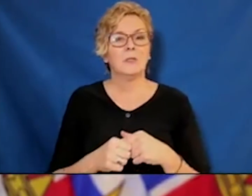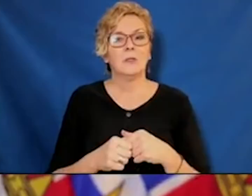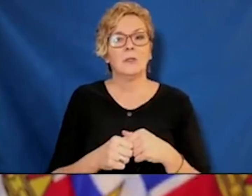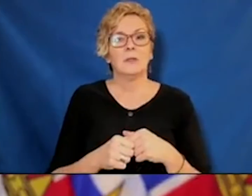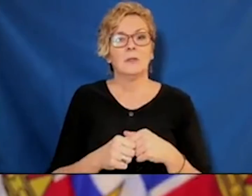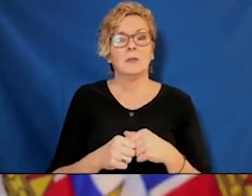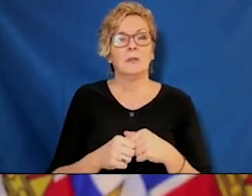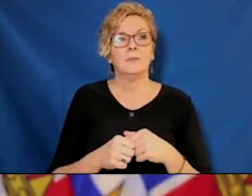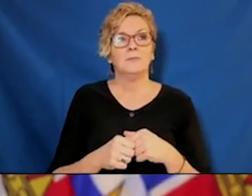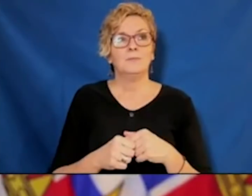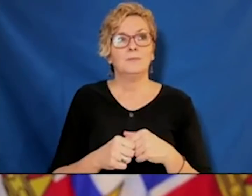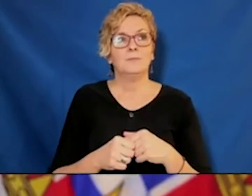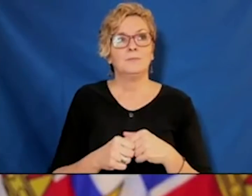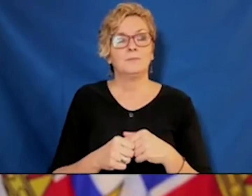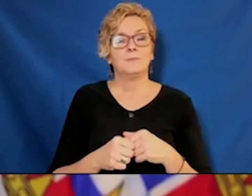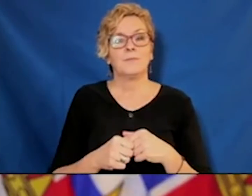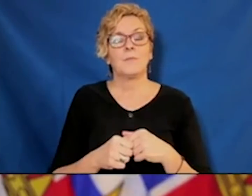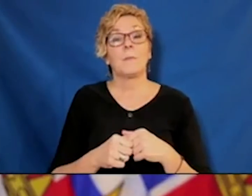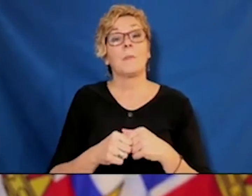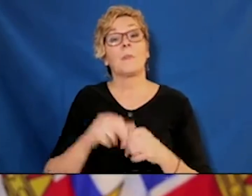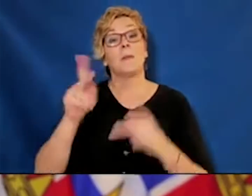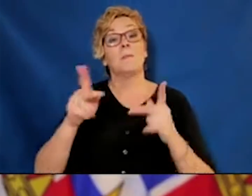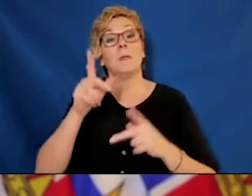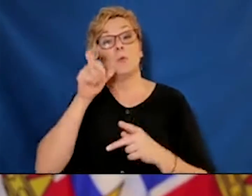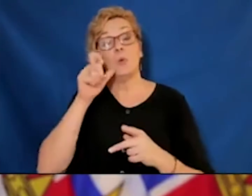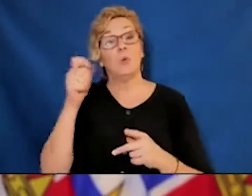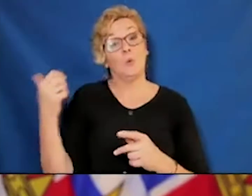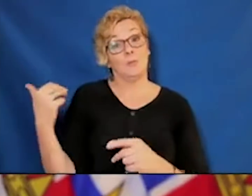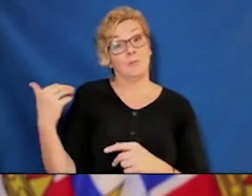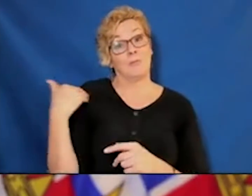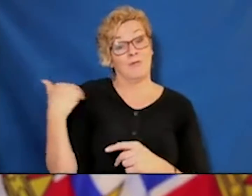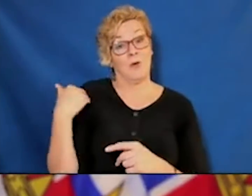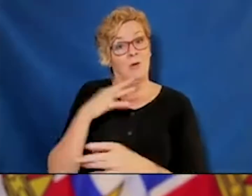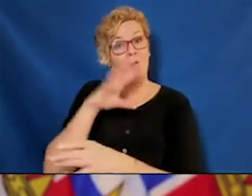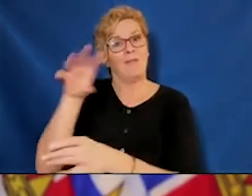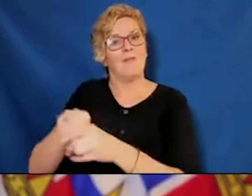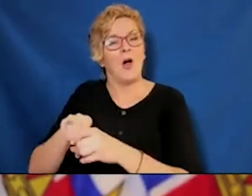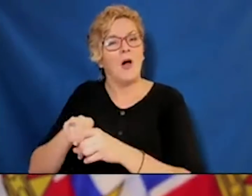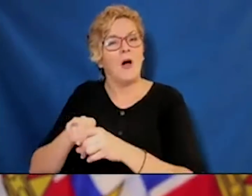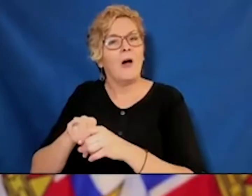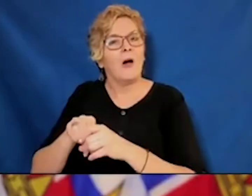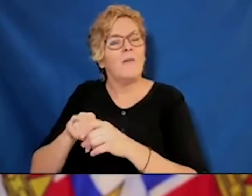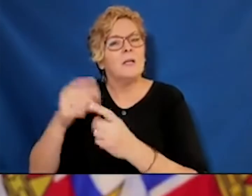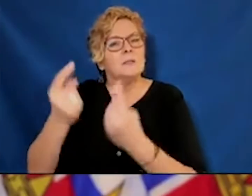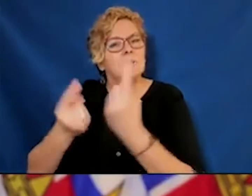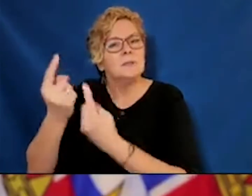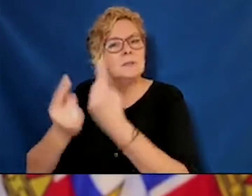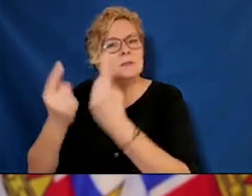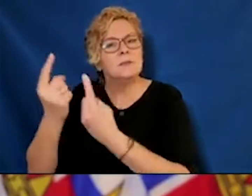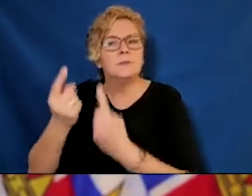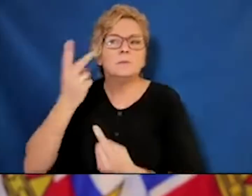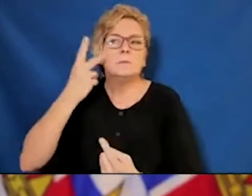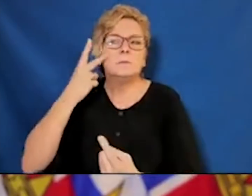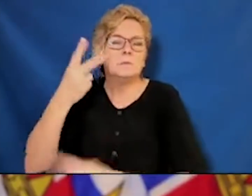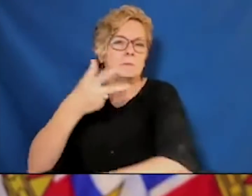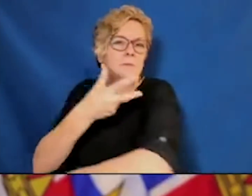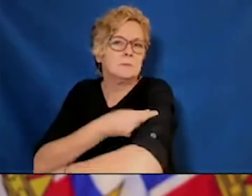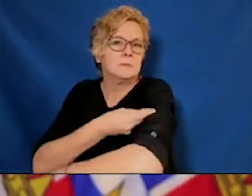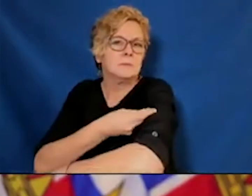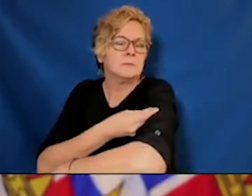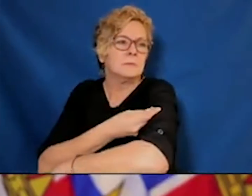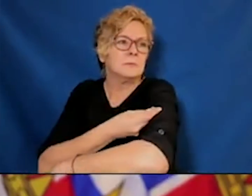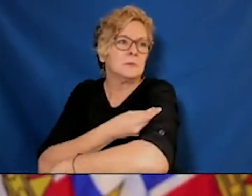Pfizer vaccine trial received their second dose from day 19 to 42.